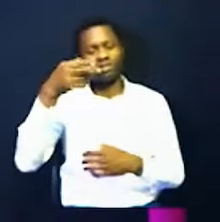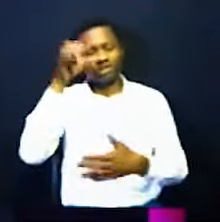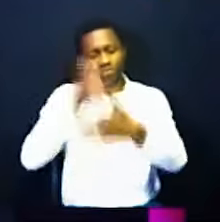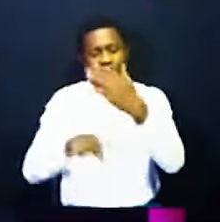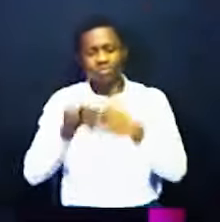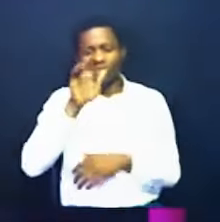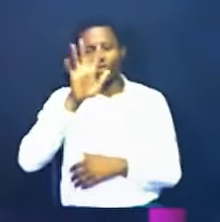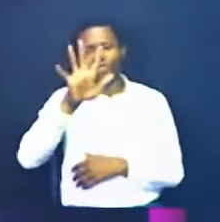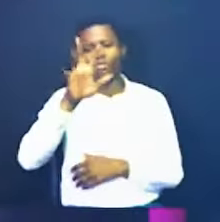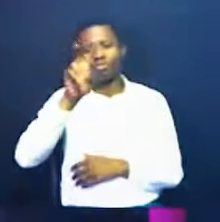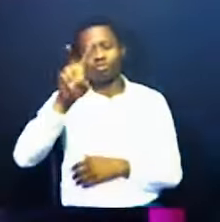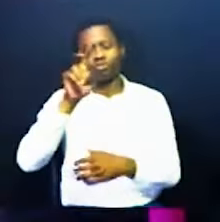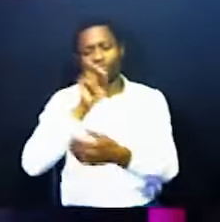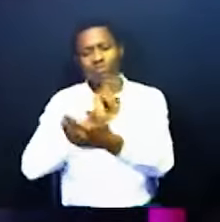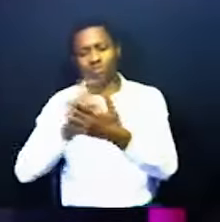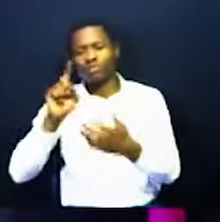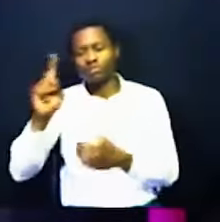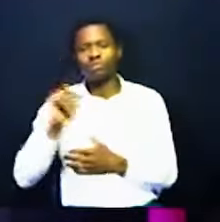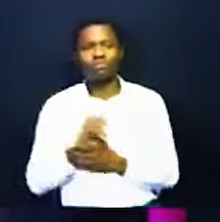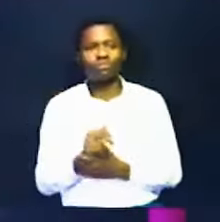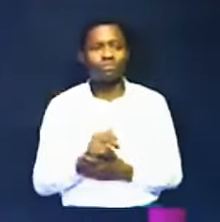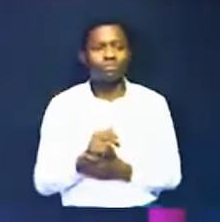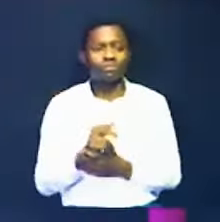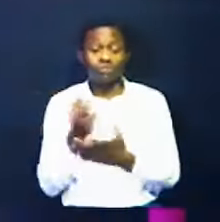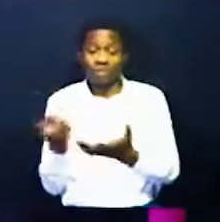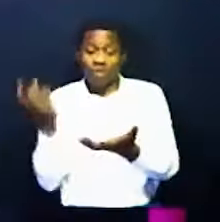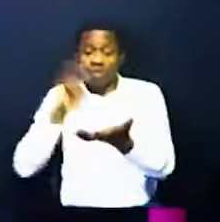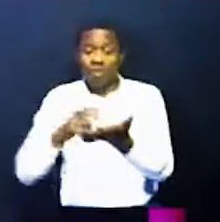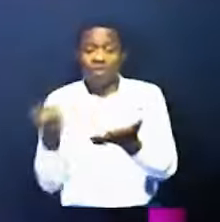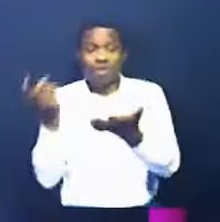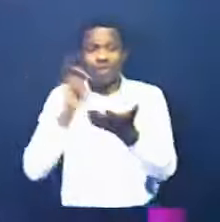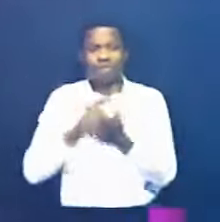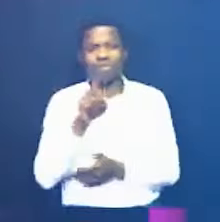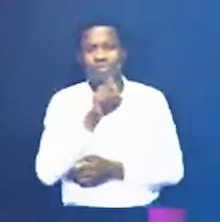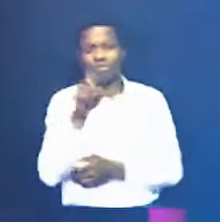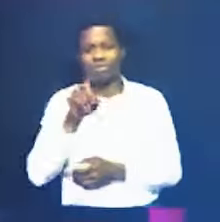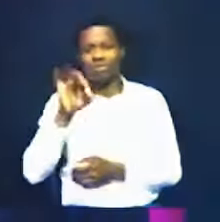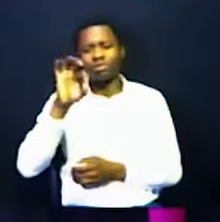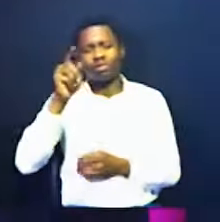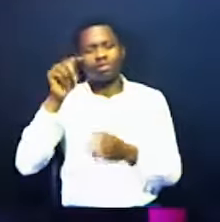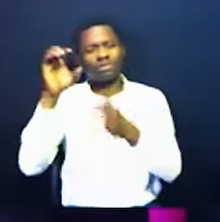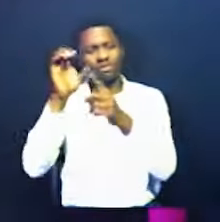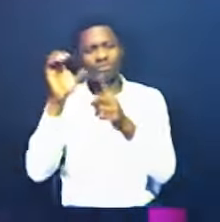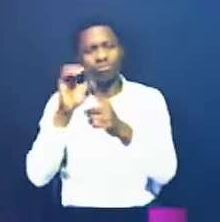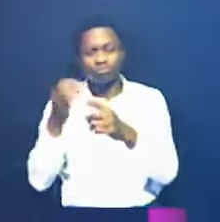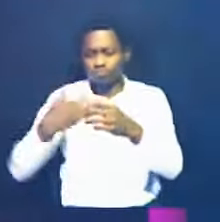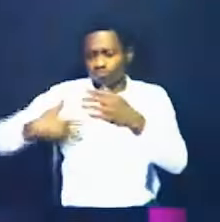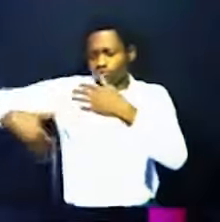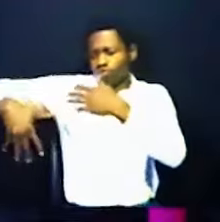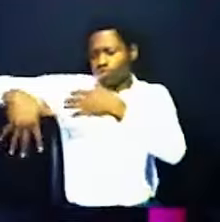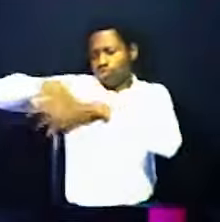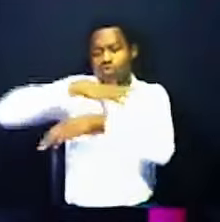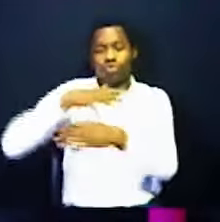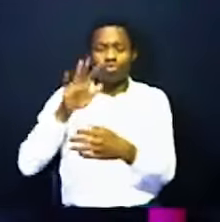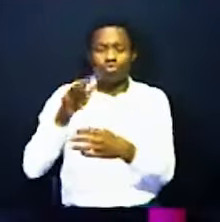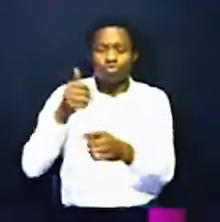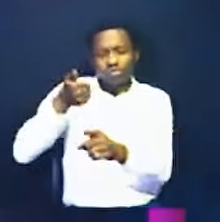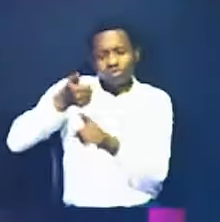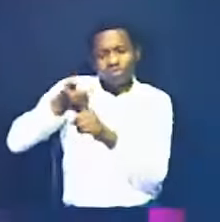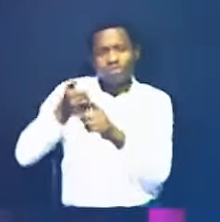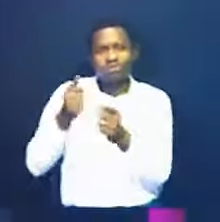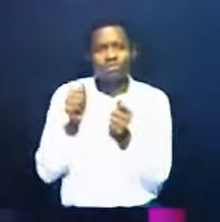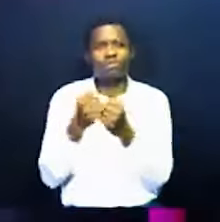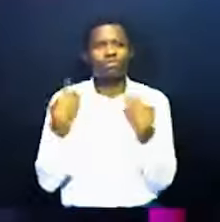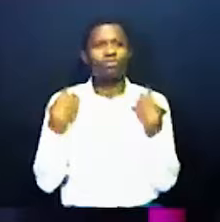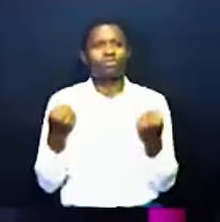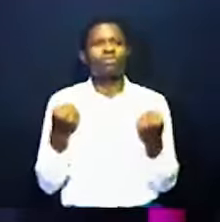Awake, awake Zion. Clothe yourself with strength. Put on your garment of splendor, Jerusalem, the